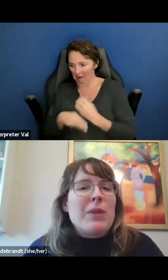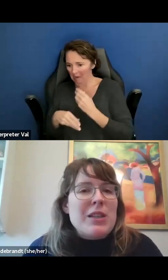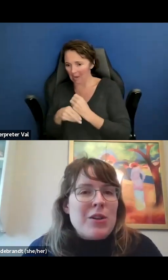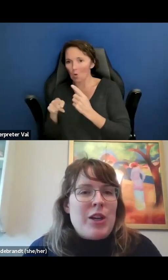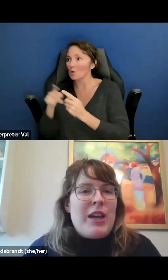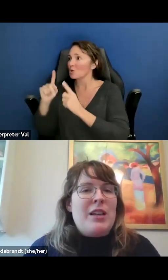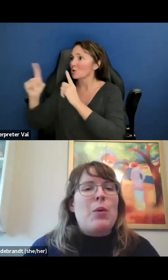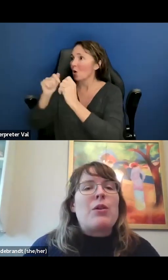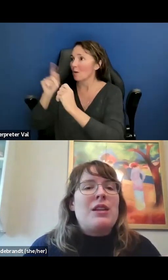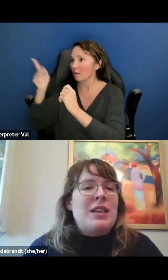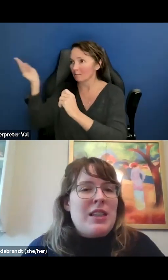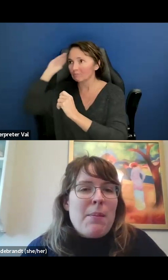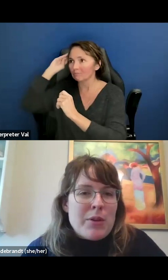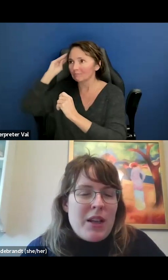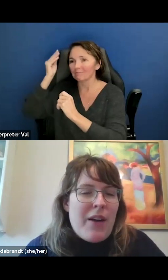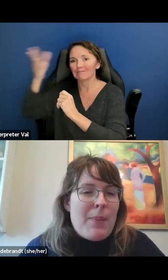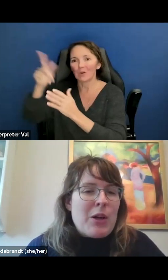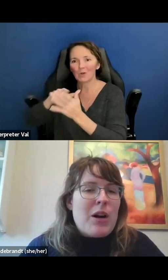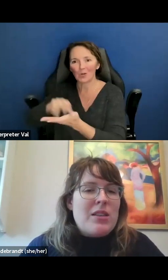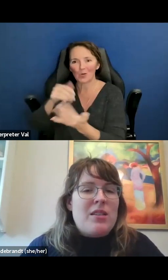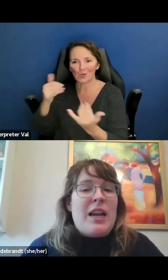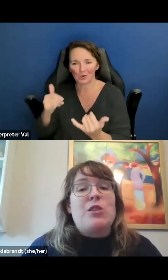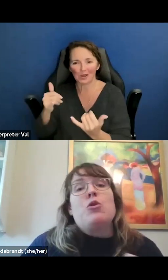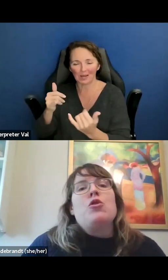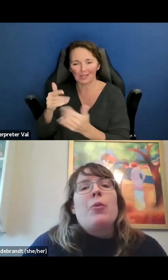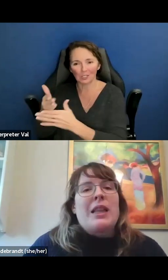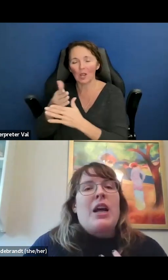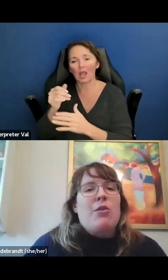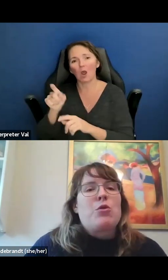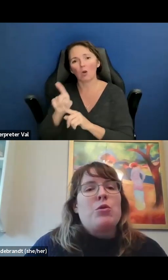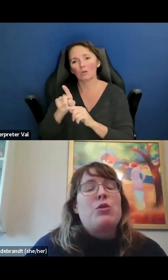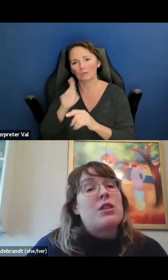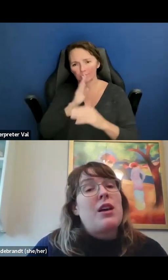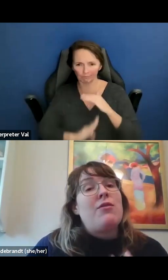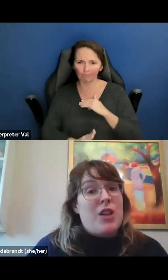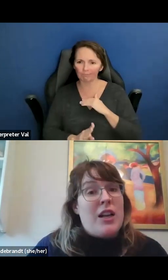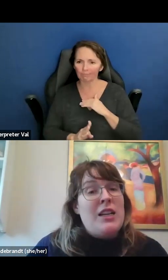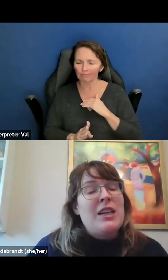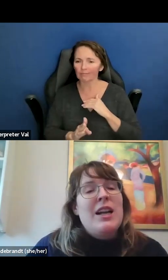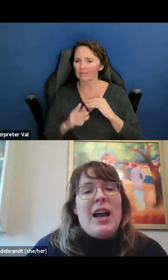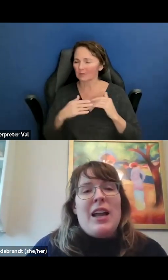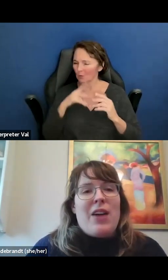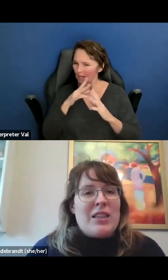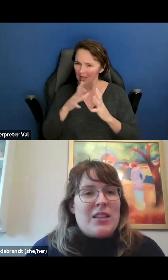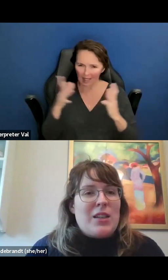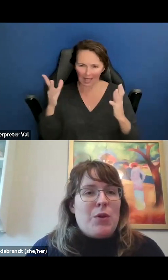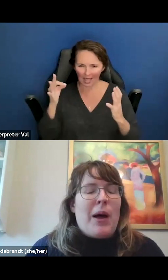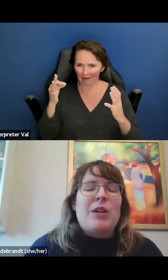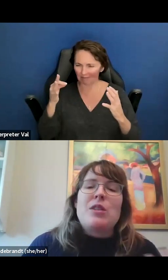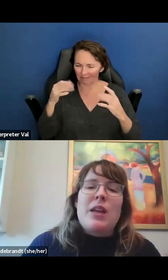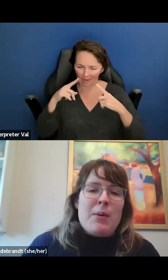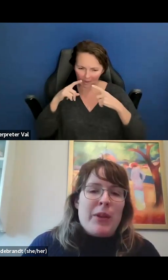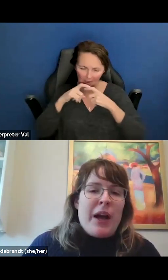knowing what the research is. What are these examples that have happened across the state? So just knowing that other school districts have done it and have had